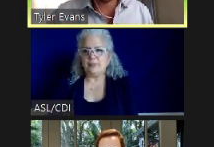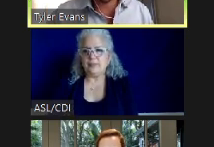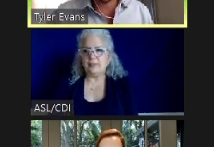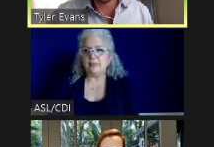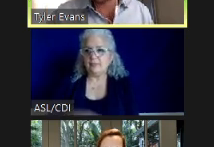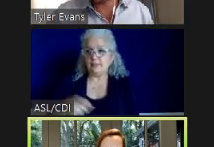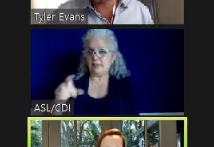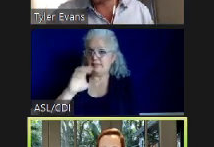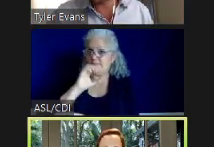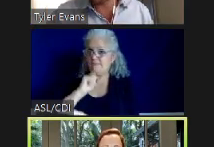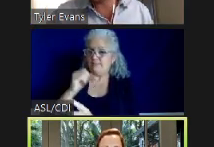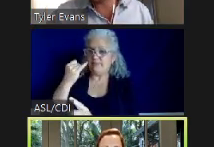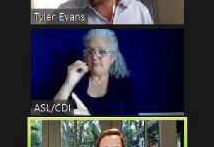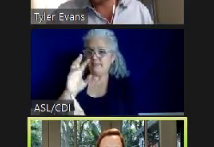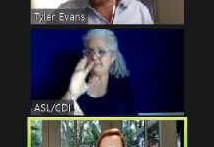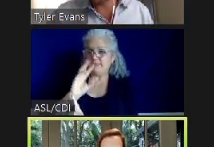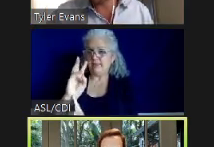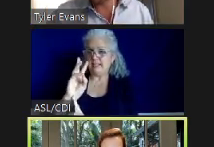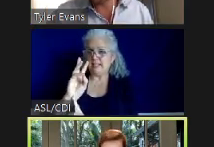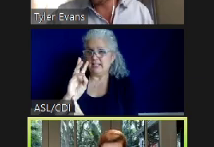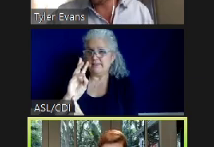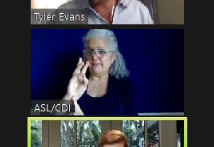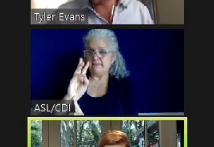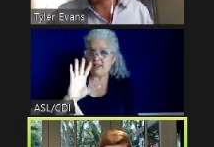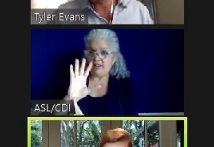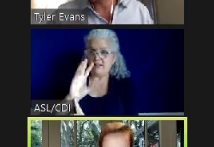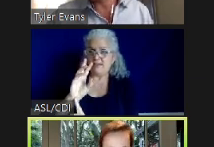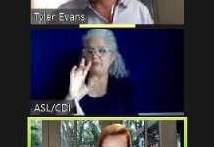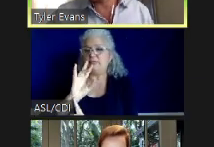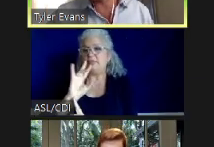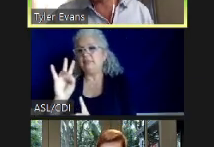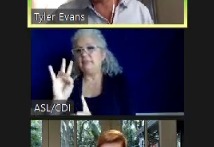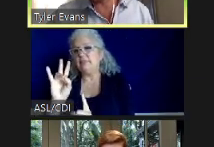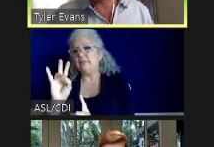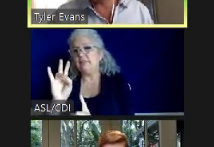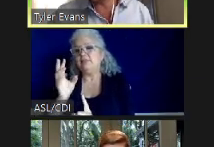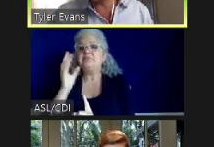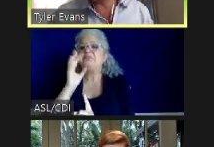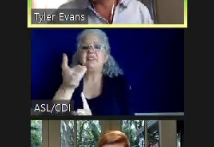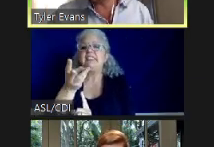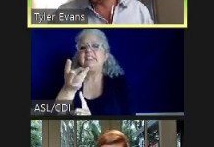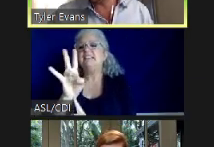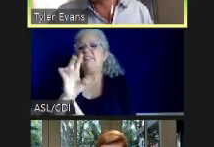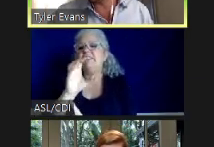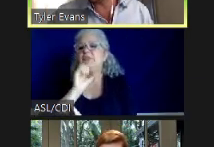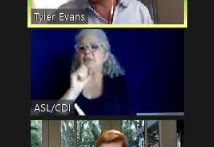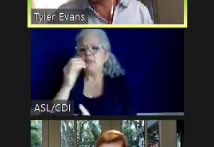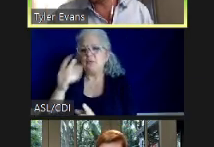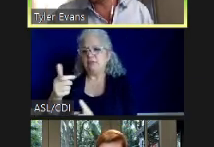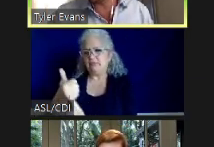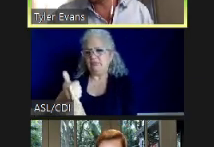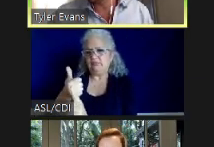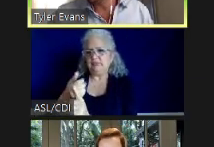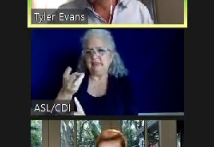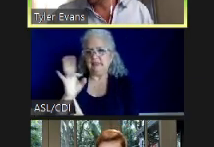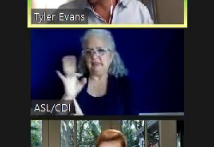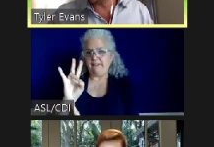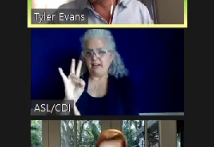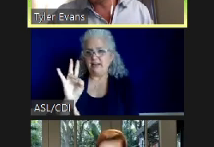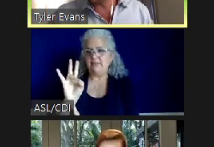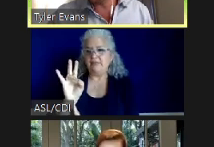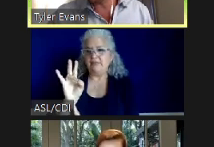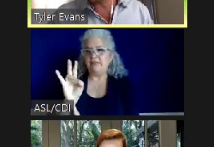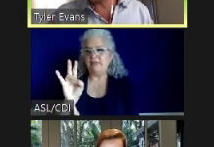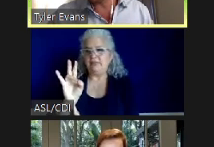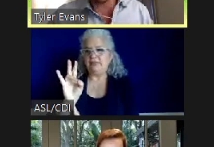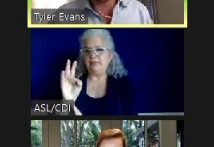74-year-old? Yeah, I'll say 67 to make it easy for you. Okay. So 67 lives in independent living.